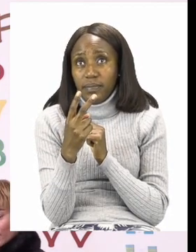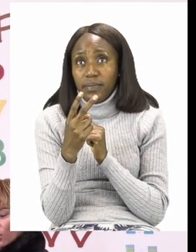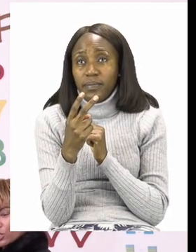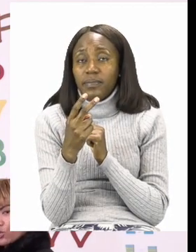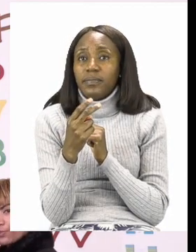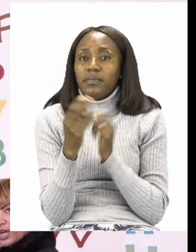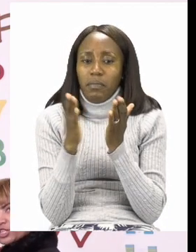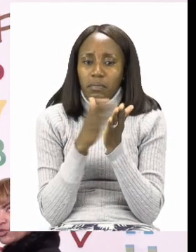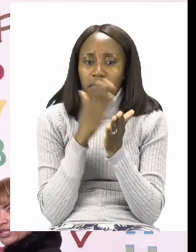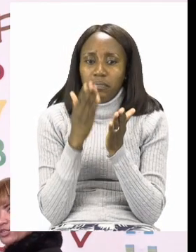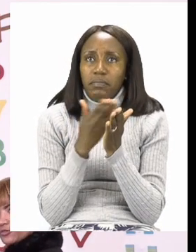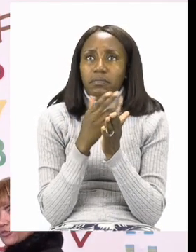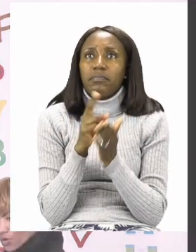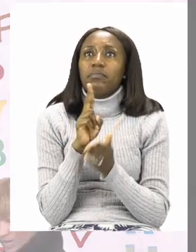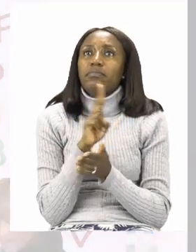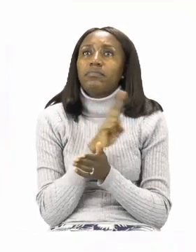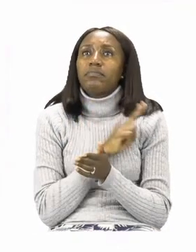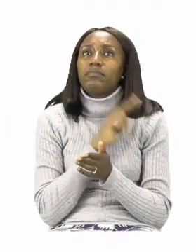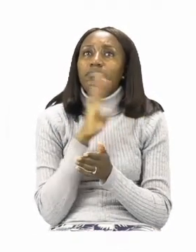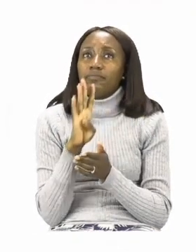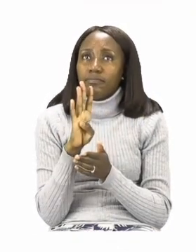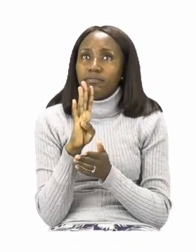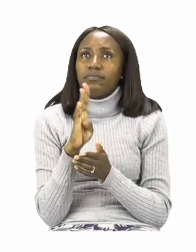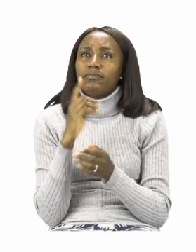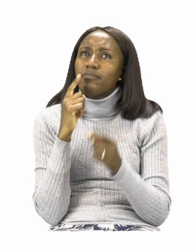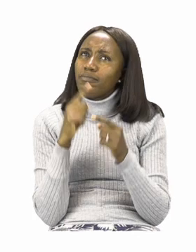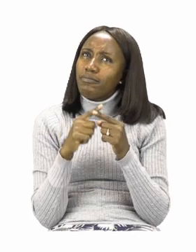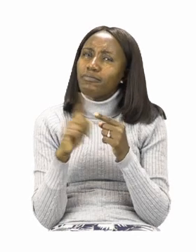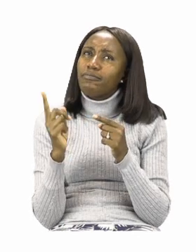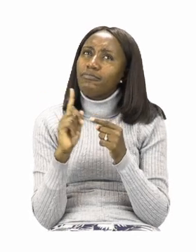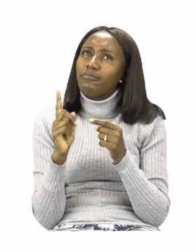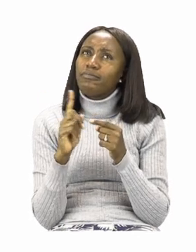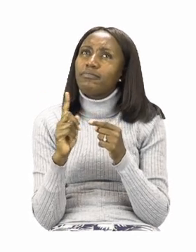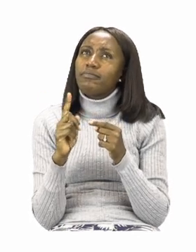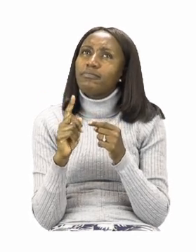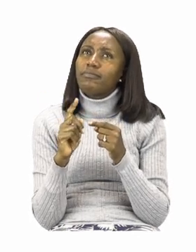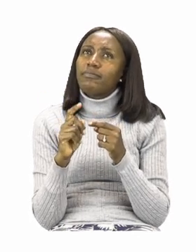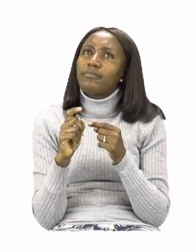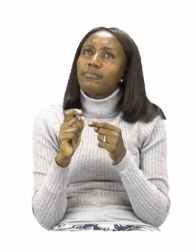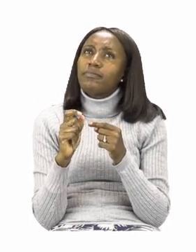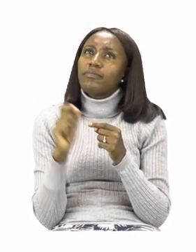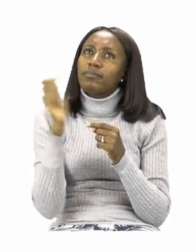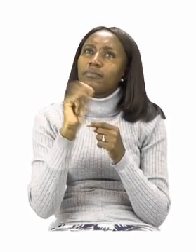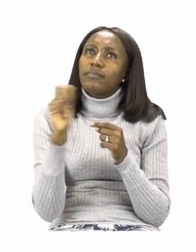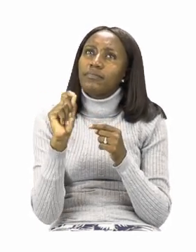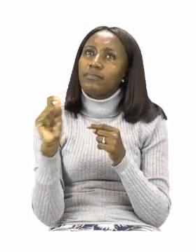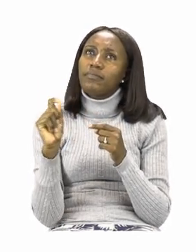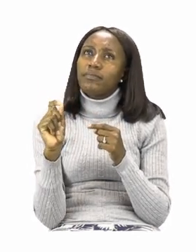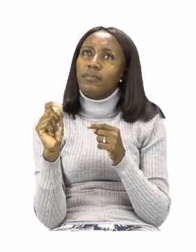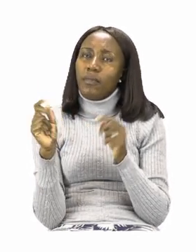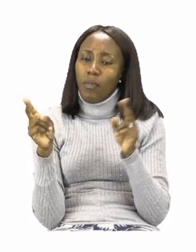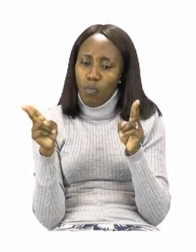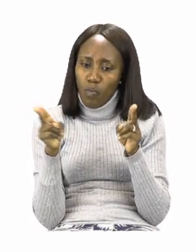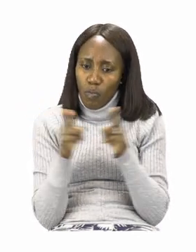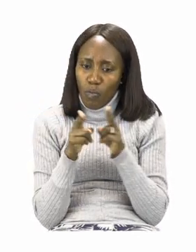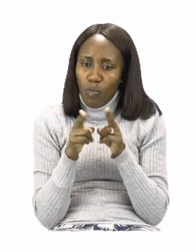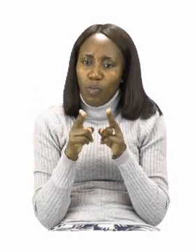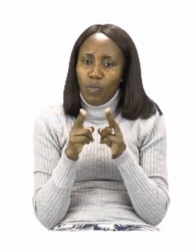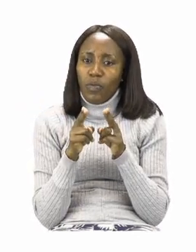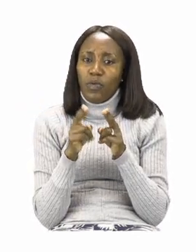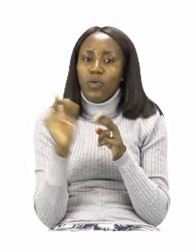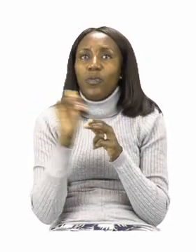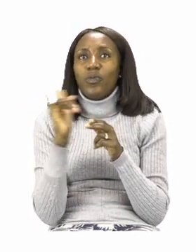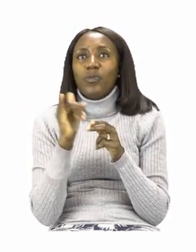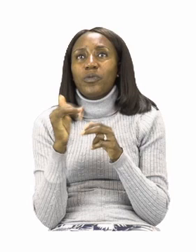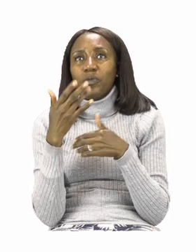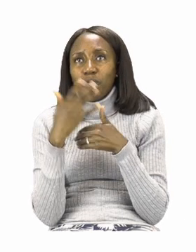the booklet on page 24, it says, write the correct contraction to finish